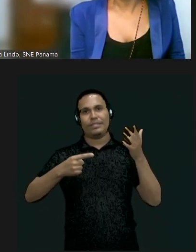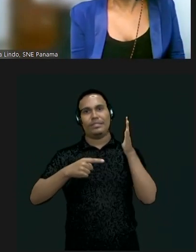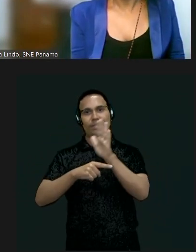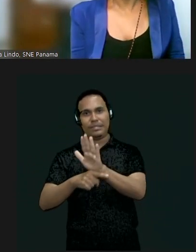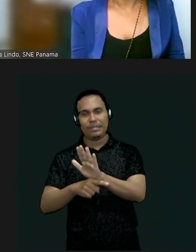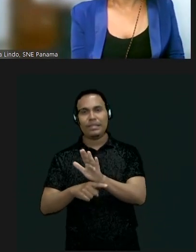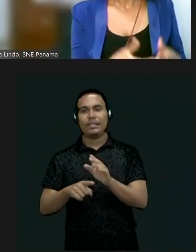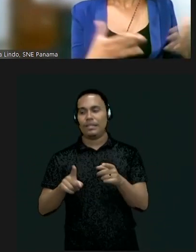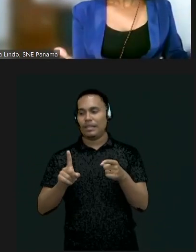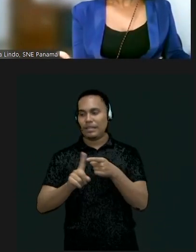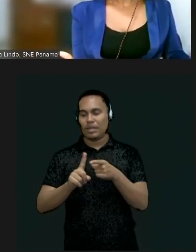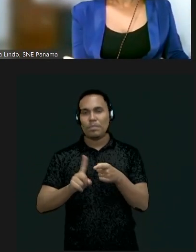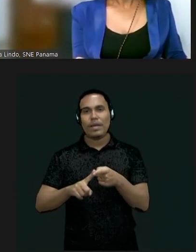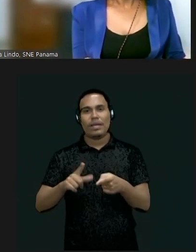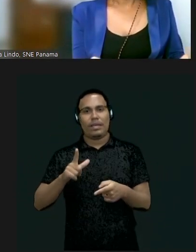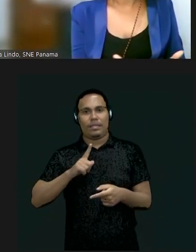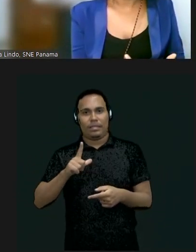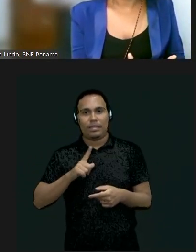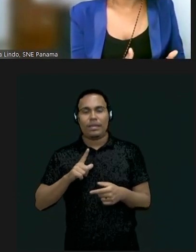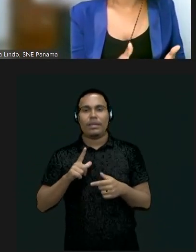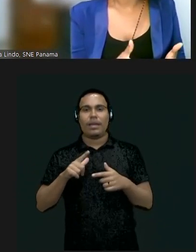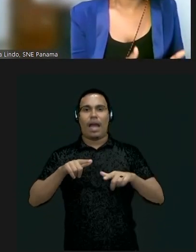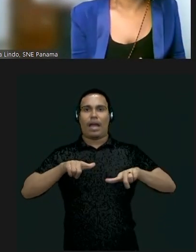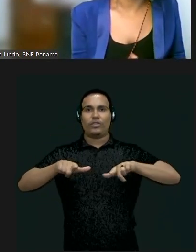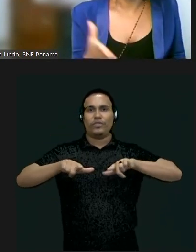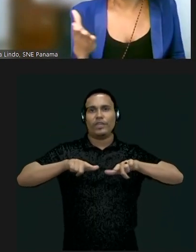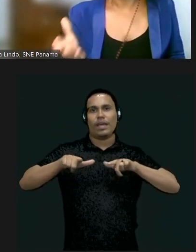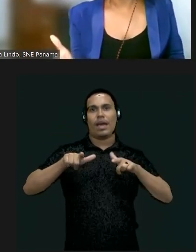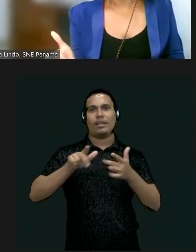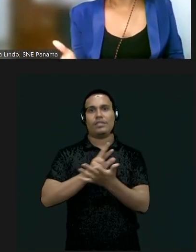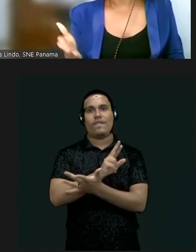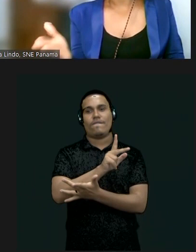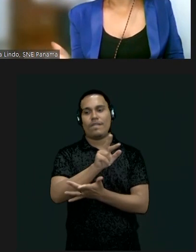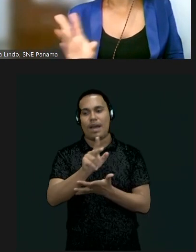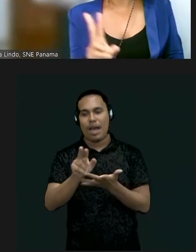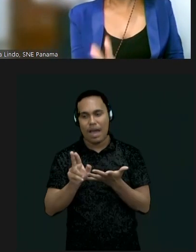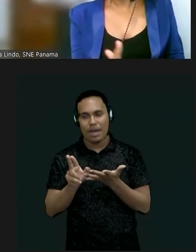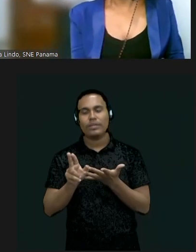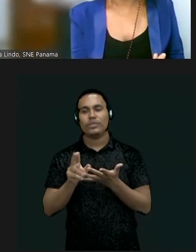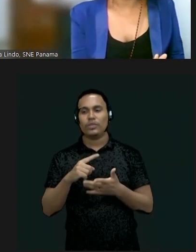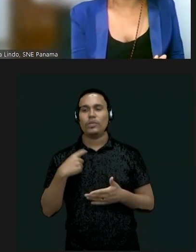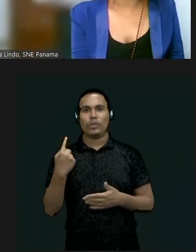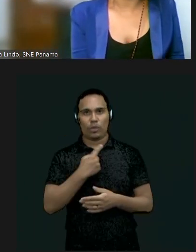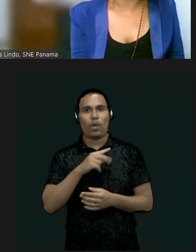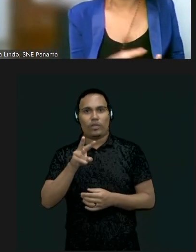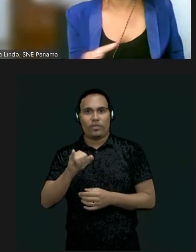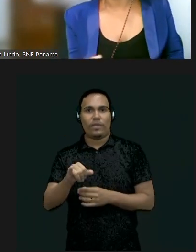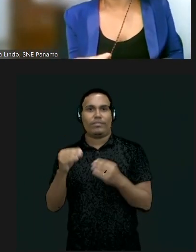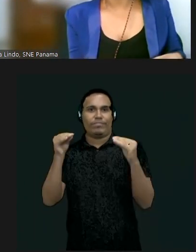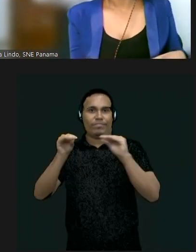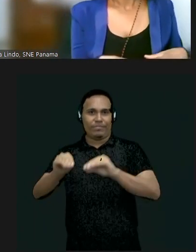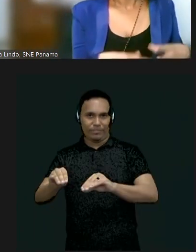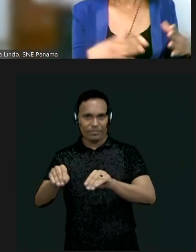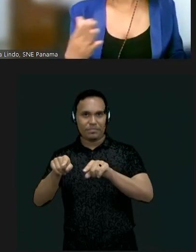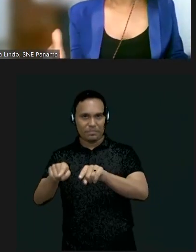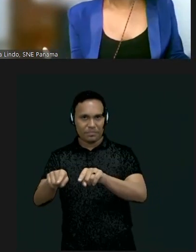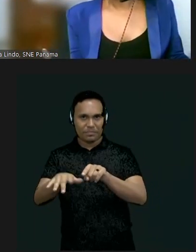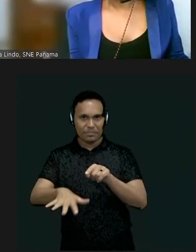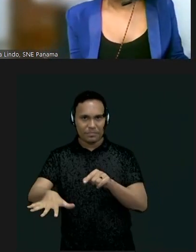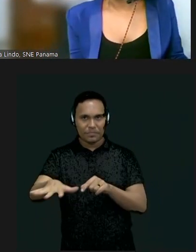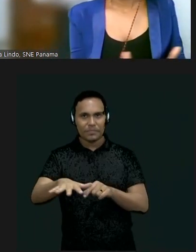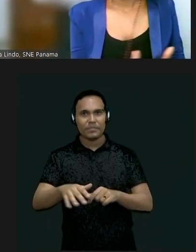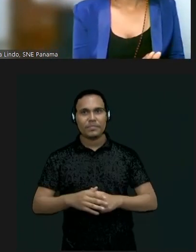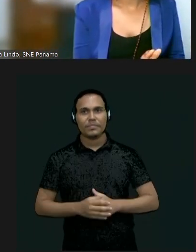the activities that we are going to implement in the hydrocarbon sector. And that's why we developed two